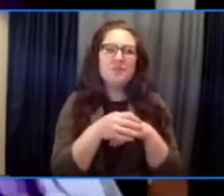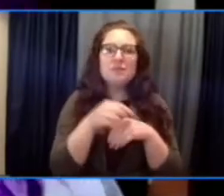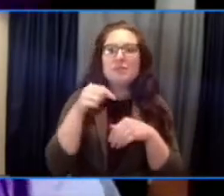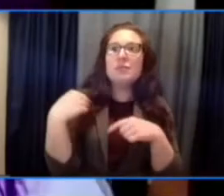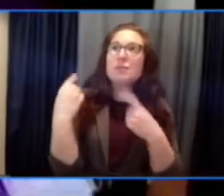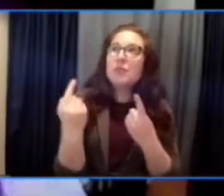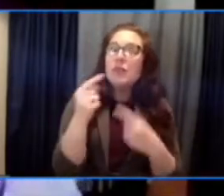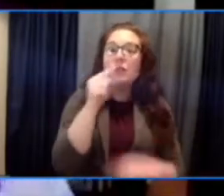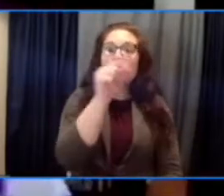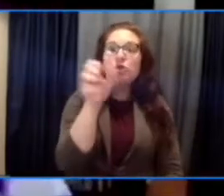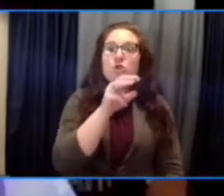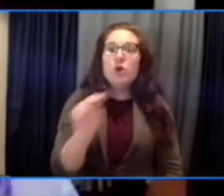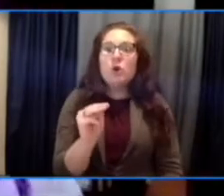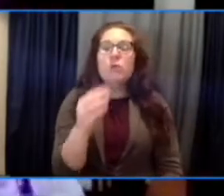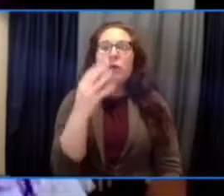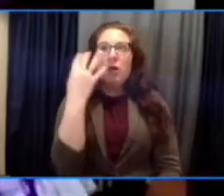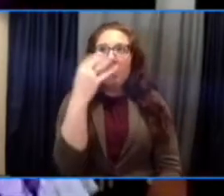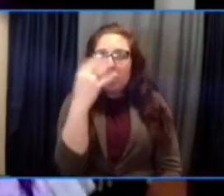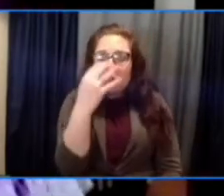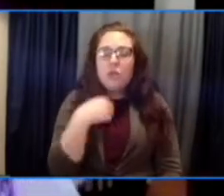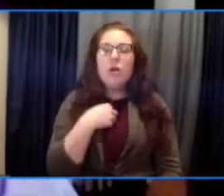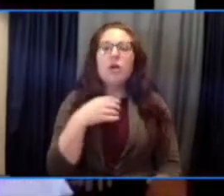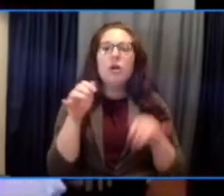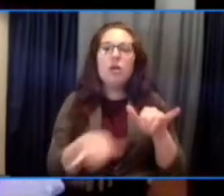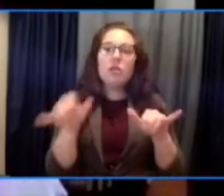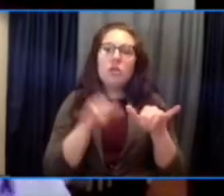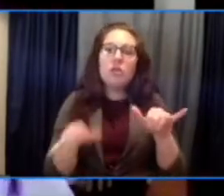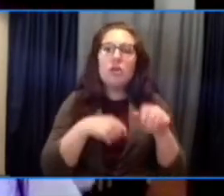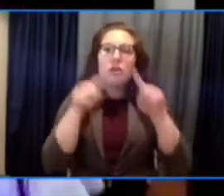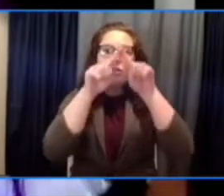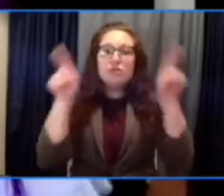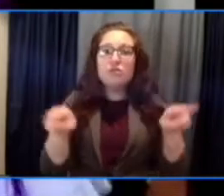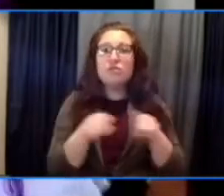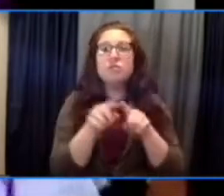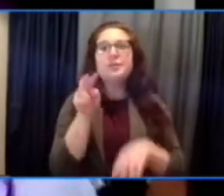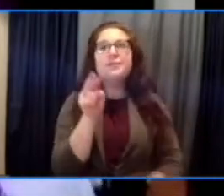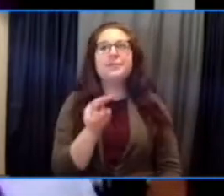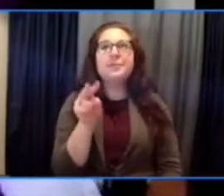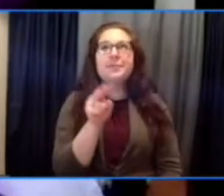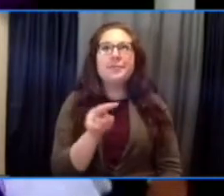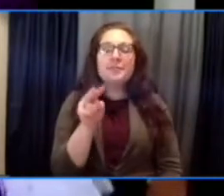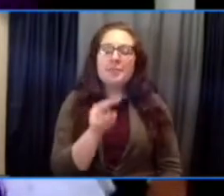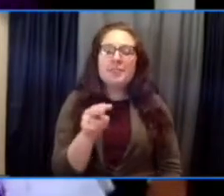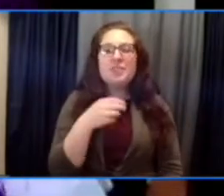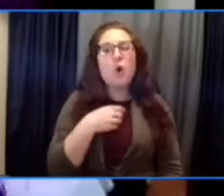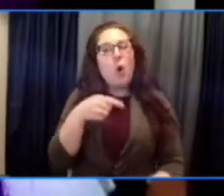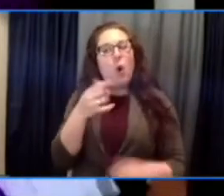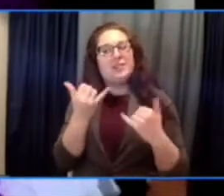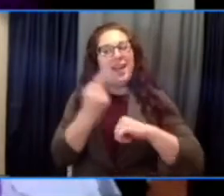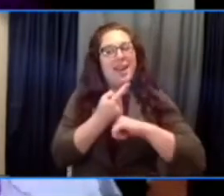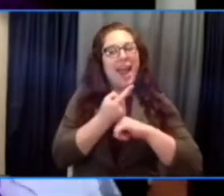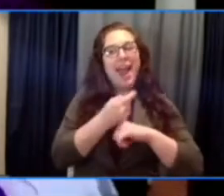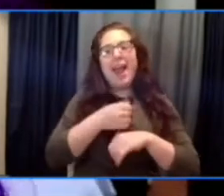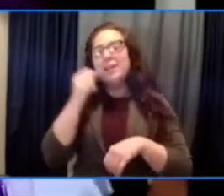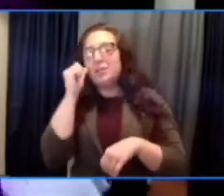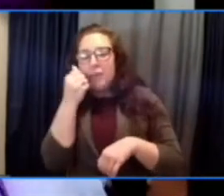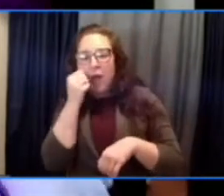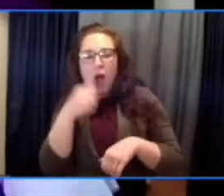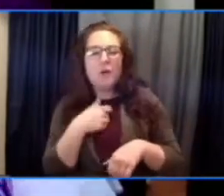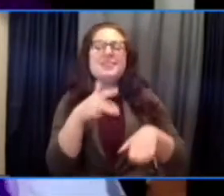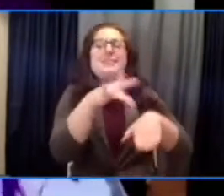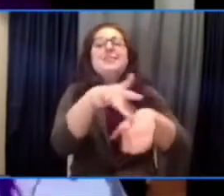year now, and we know how hard it is to be on screen more than 2 to 3 hours straight. So think of today and tomorrow as an amuse-bouche,